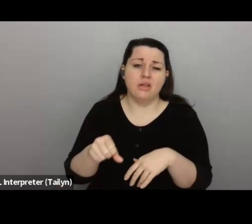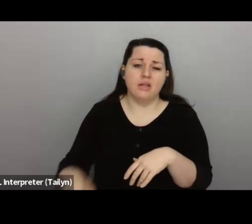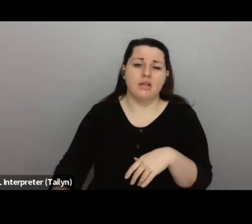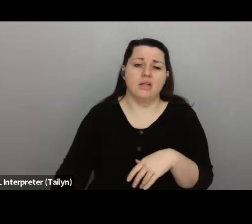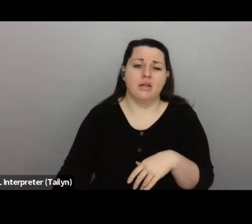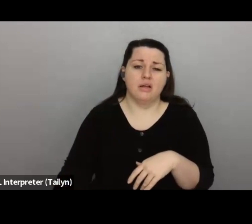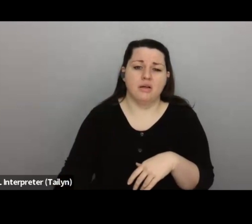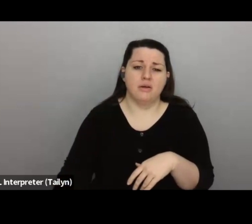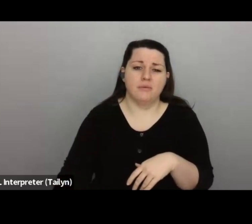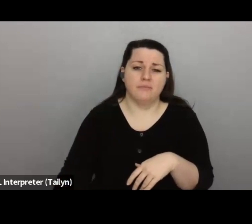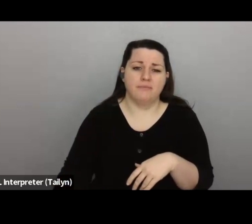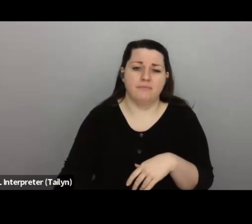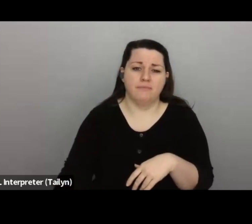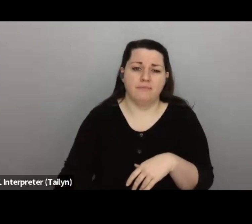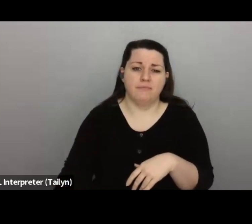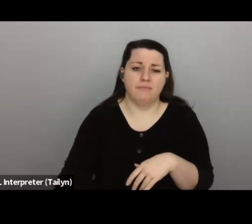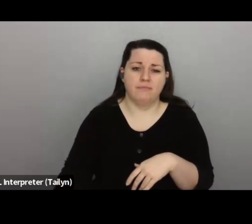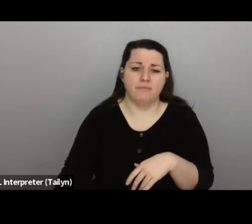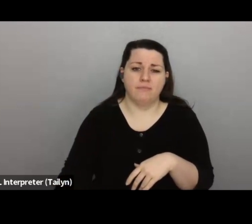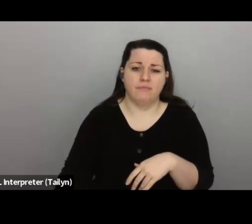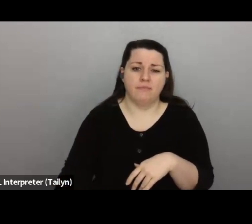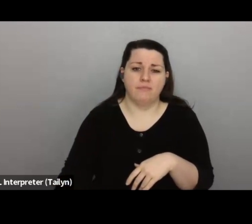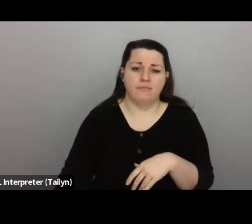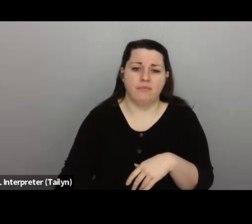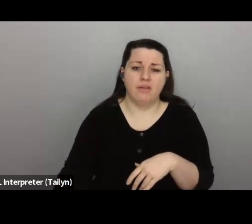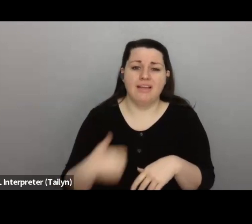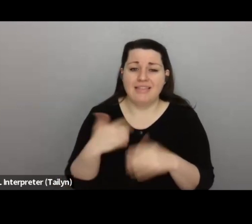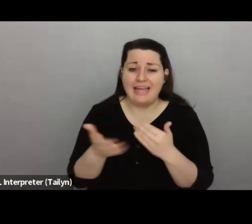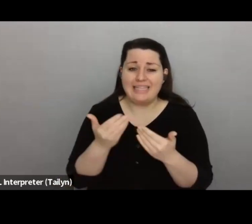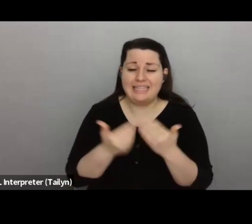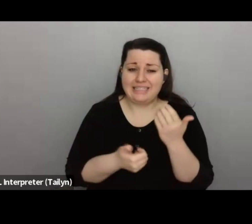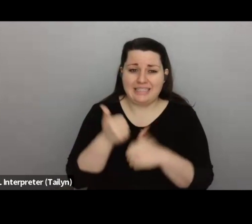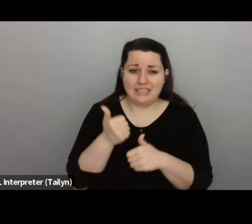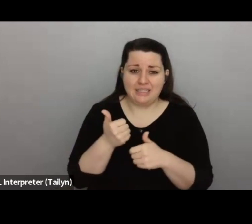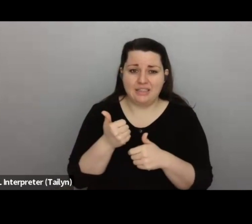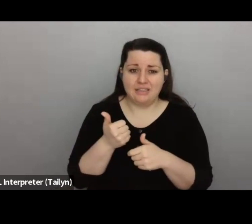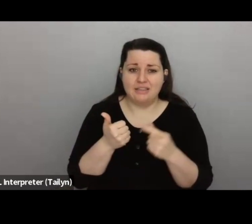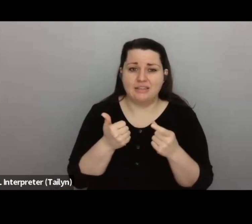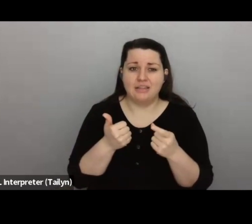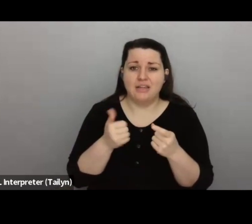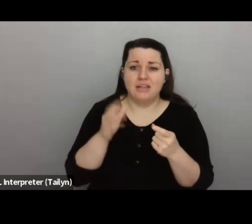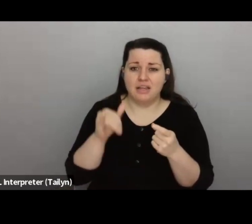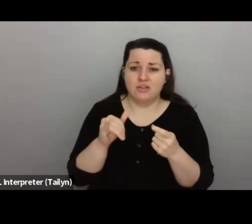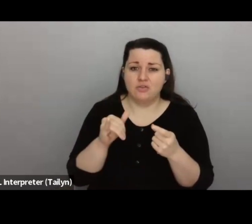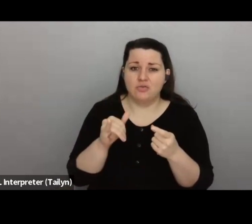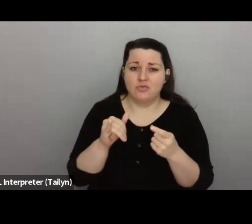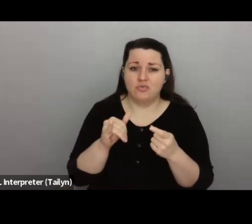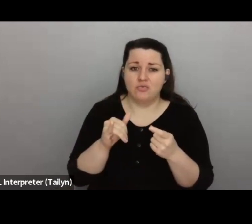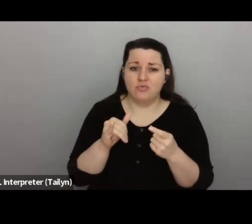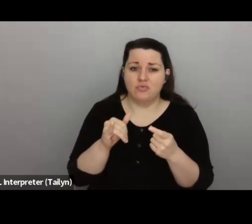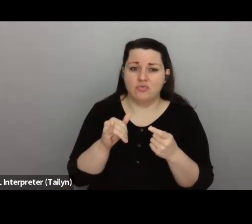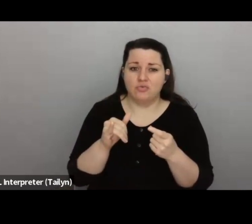easiest example is costumes, of figuring out what it is that a dancer would be wearing